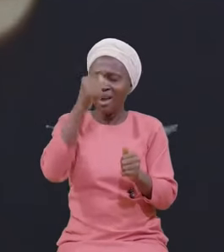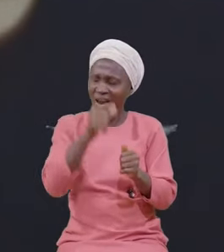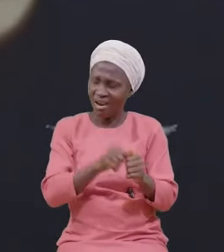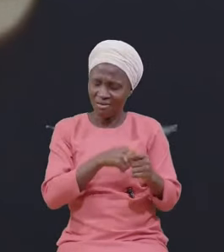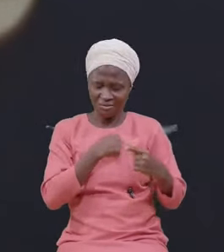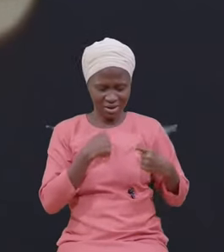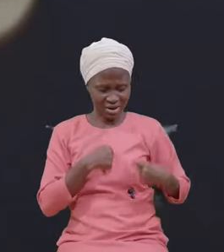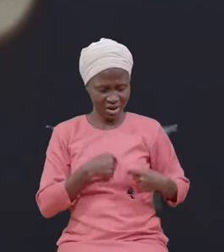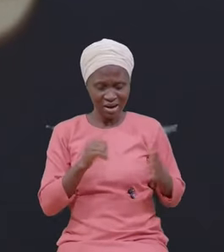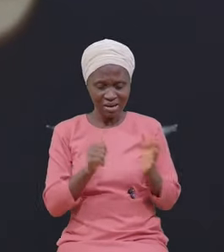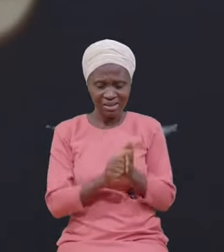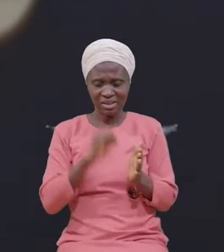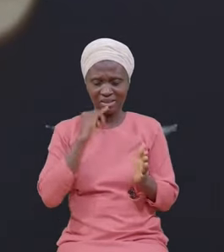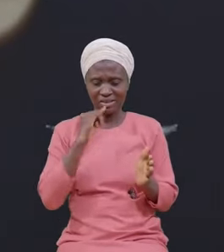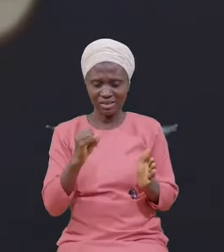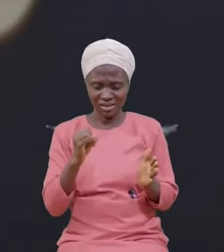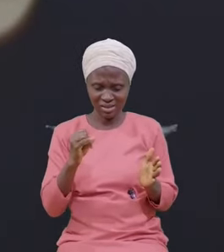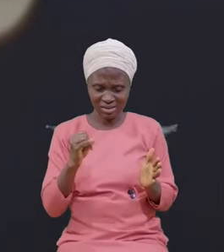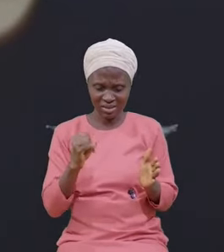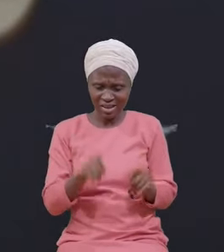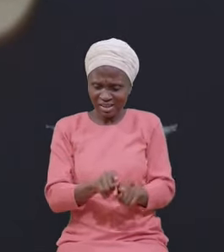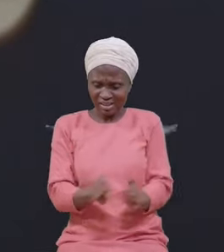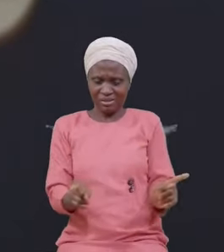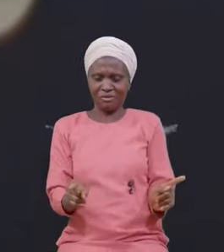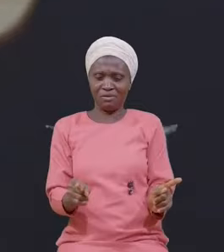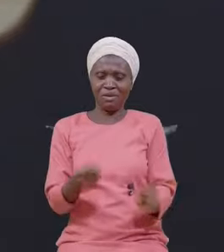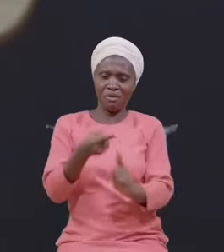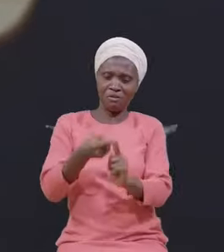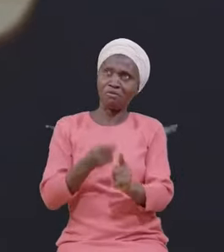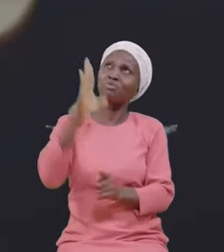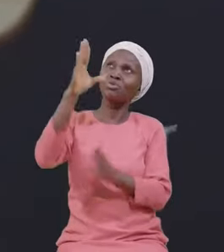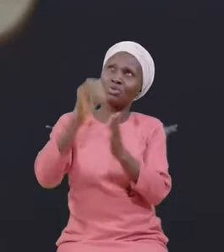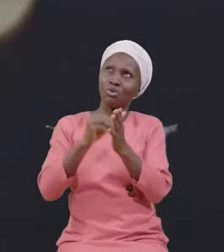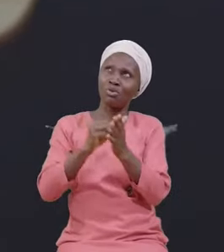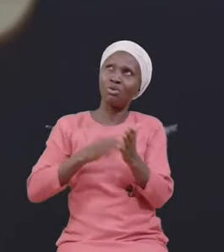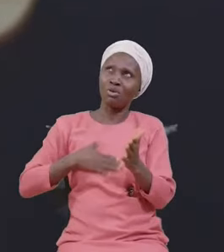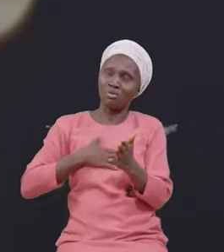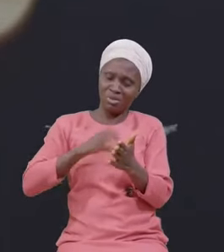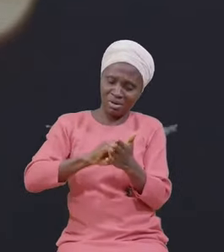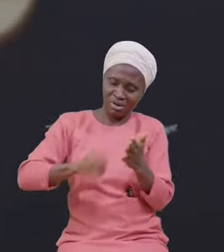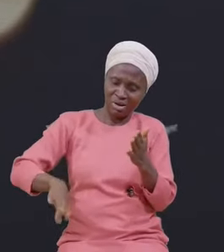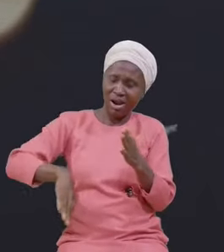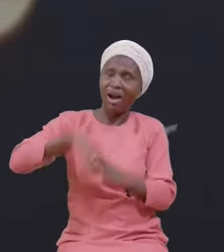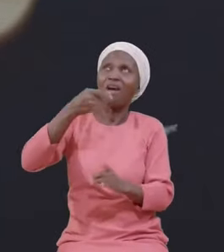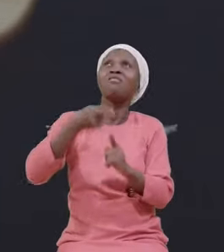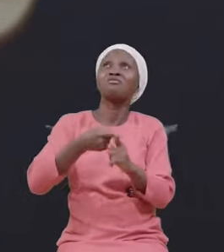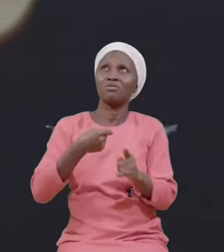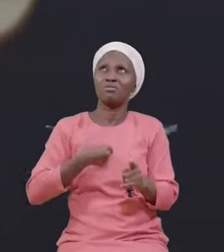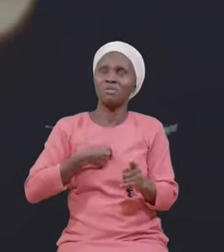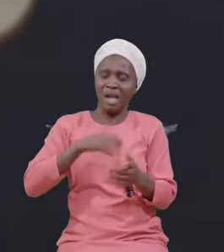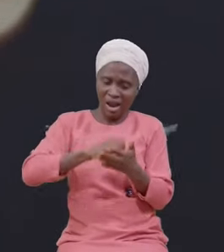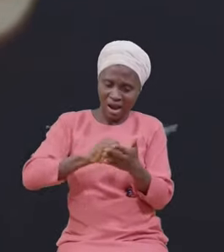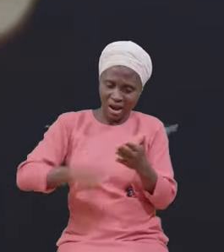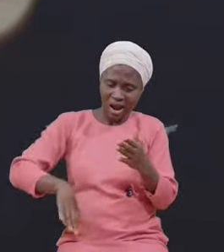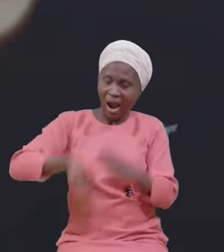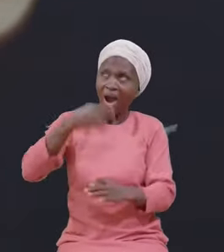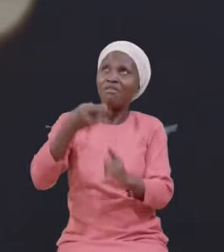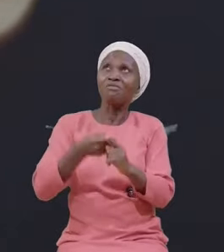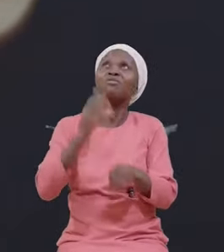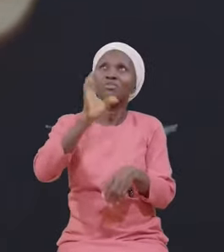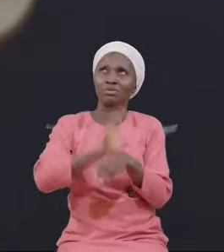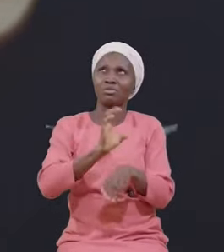to your own take it away from me take it away from your church pray and say oh